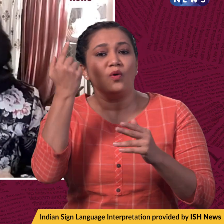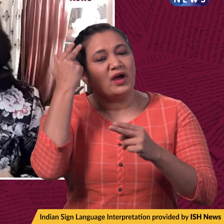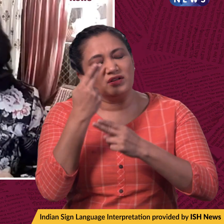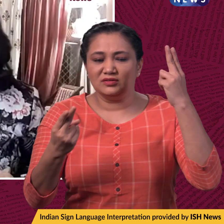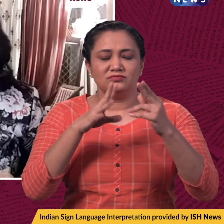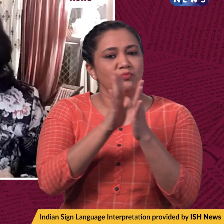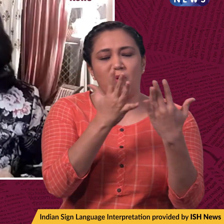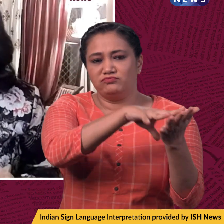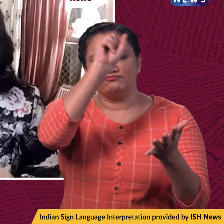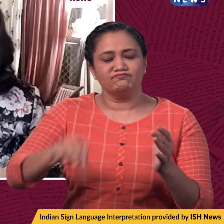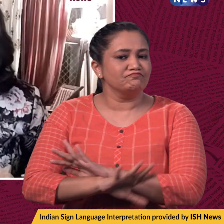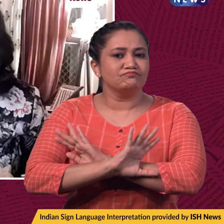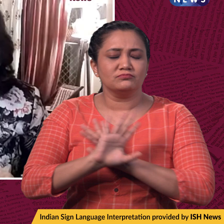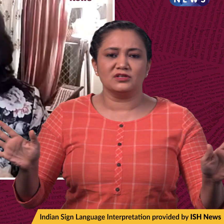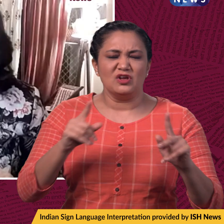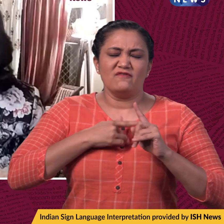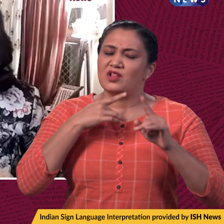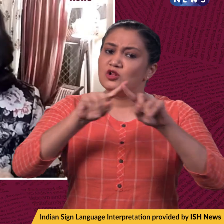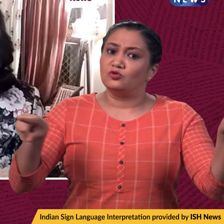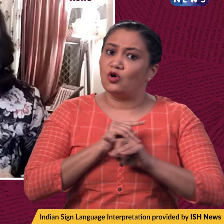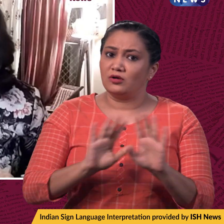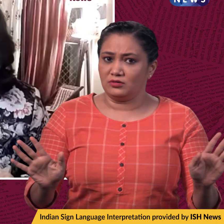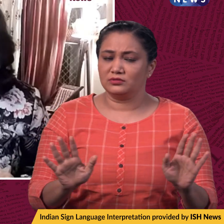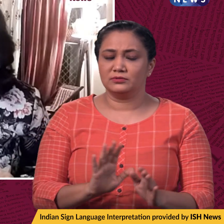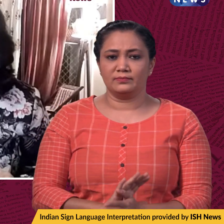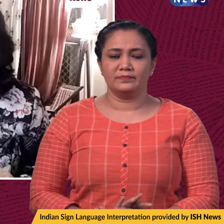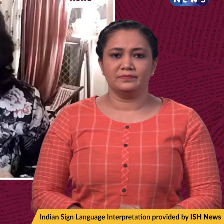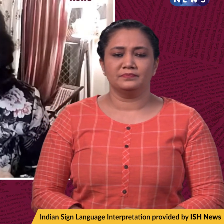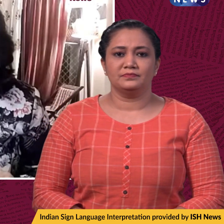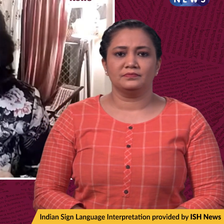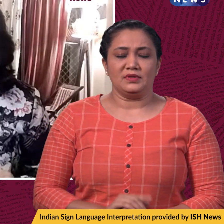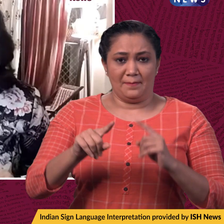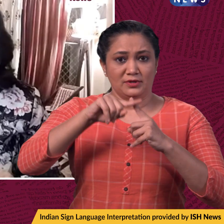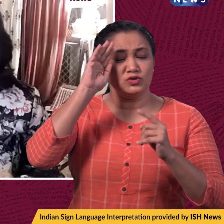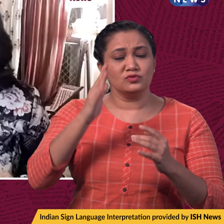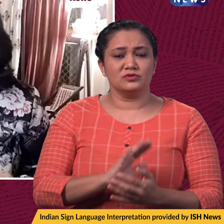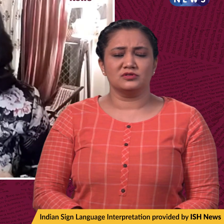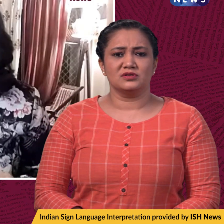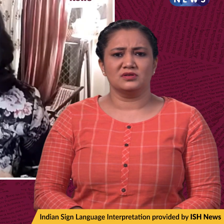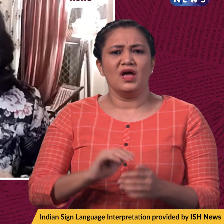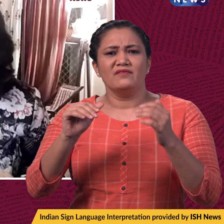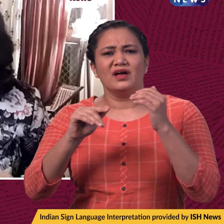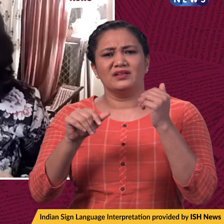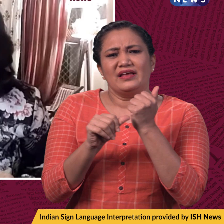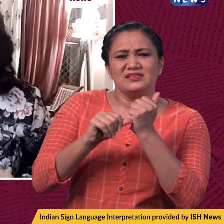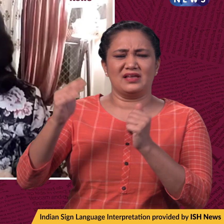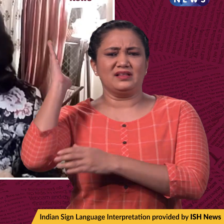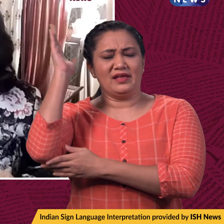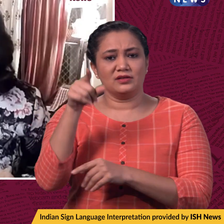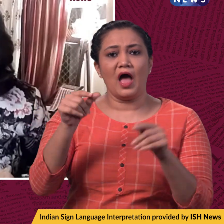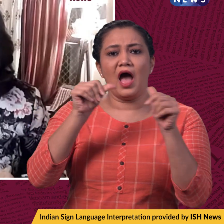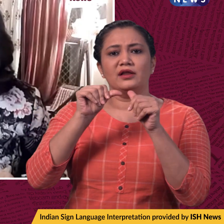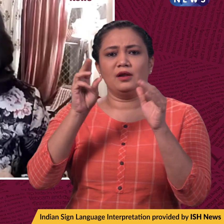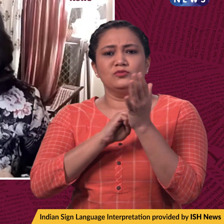the sale of the textbooks with derogatory content. Also in the news, an assistant professor